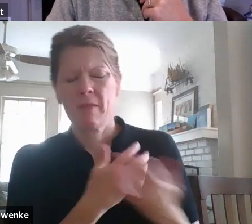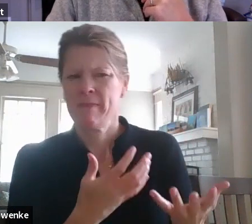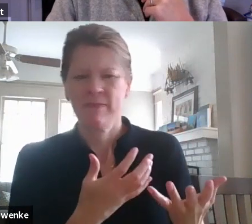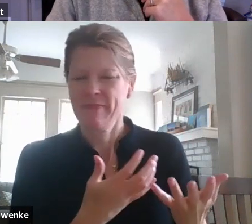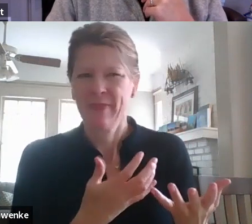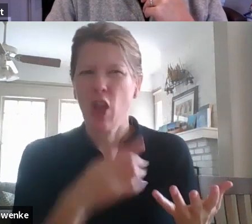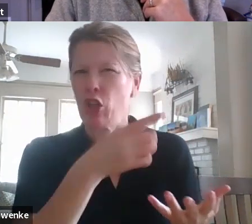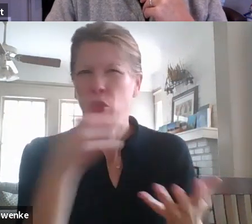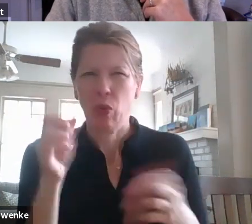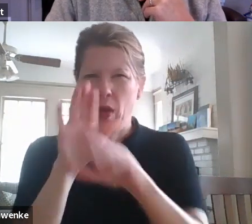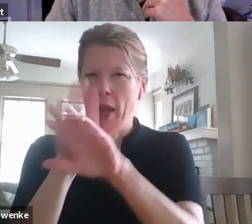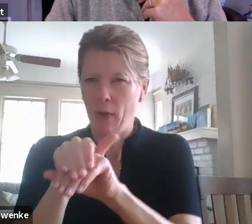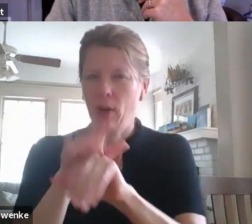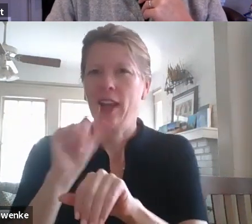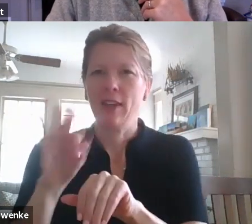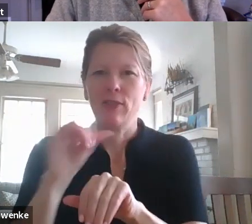Here ends the reading.